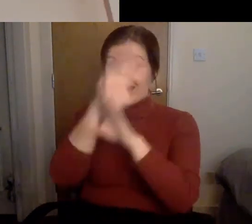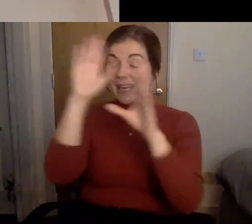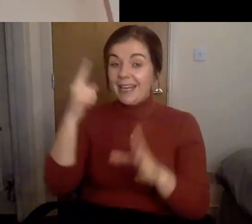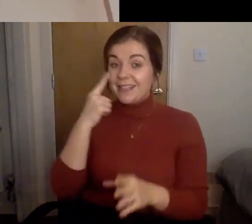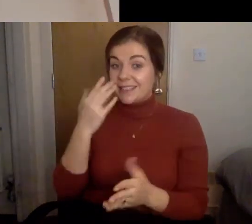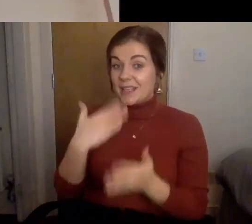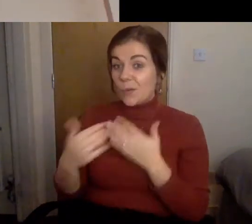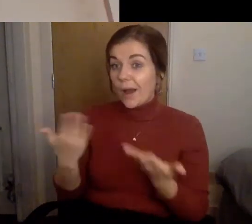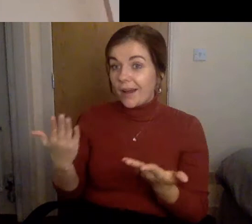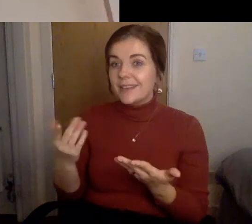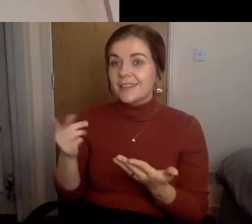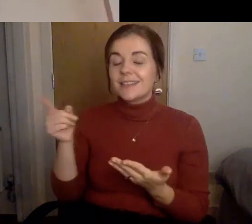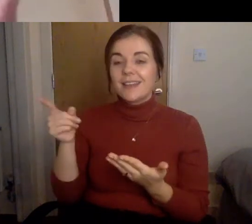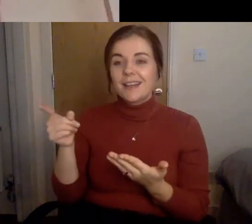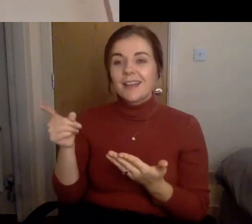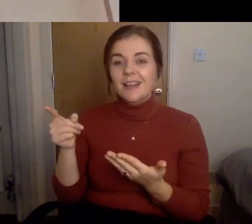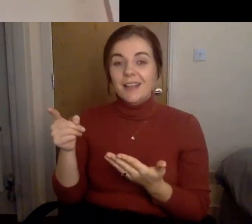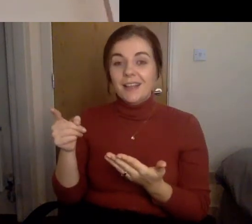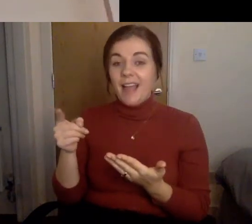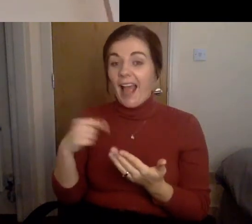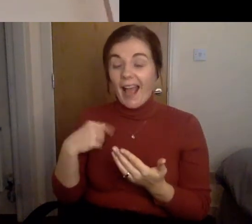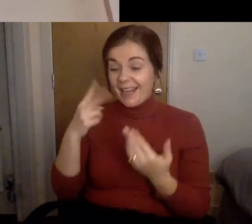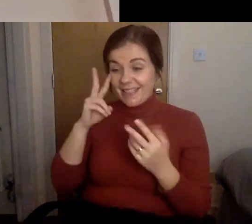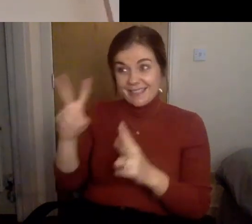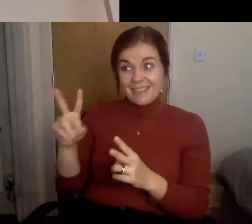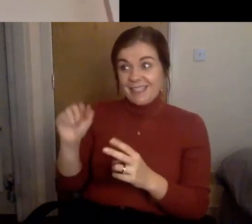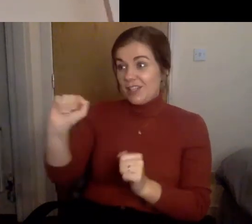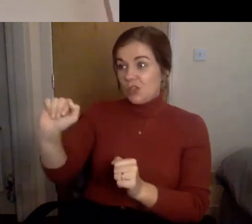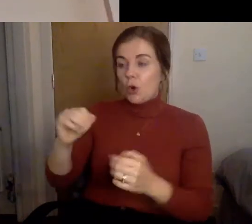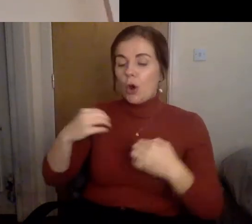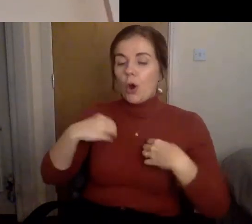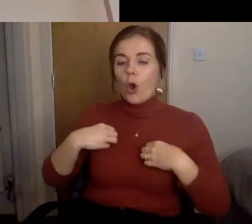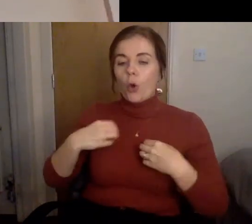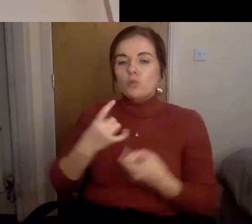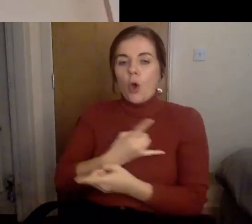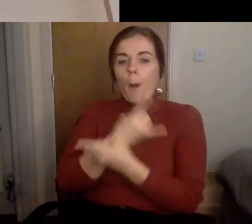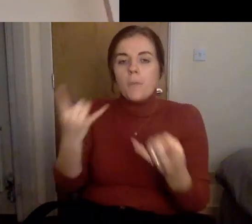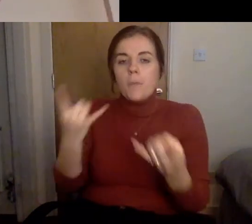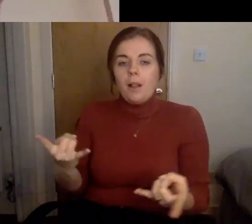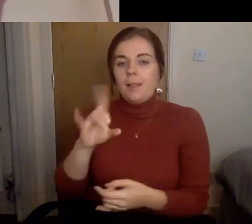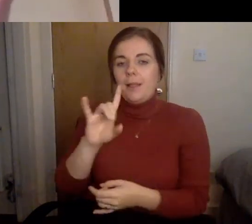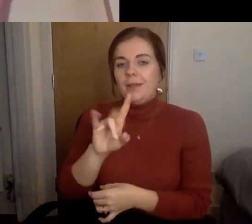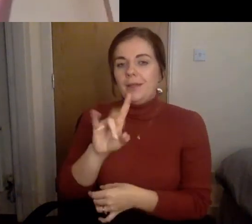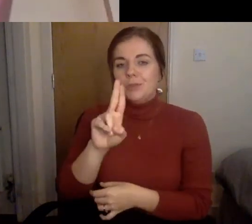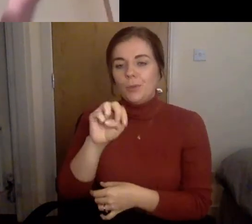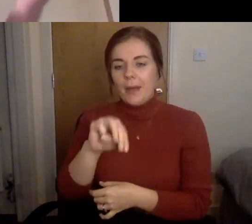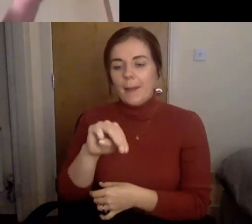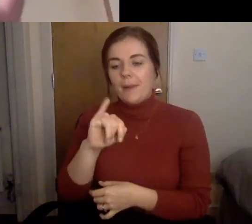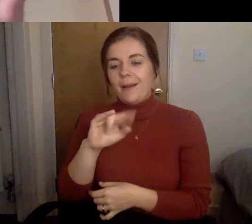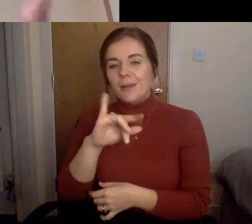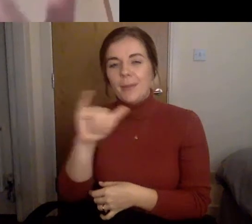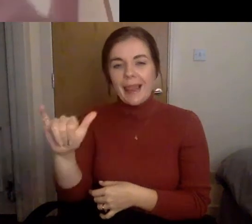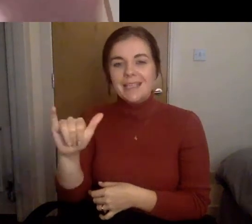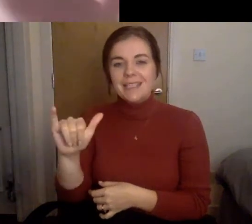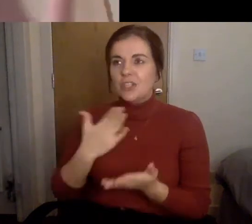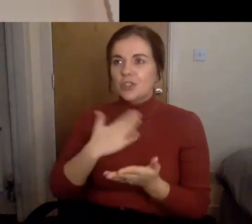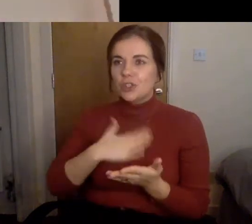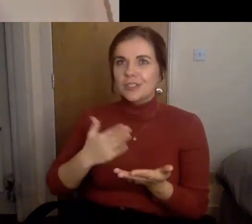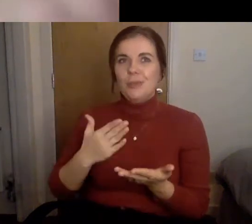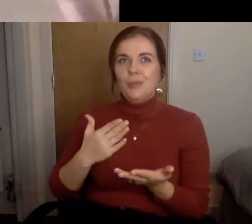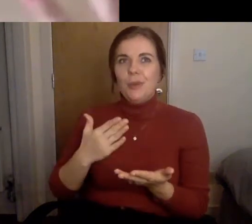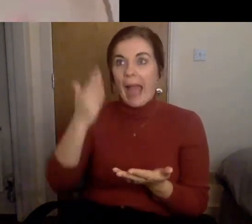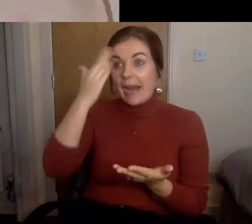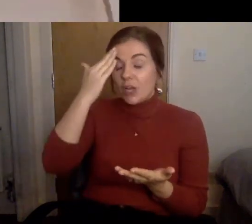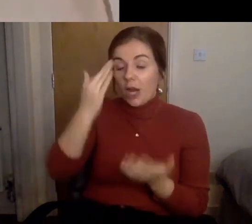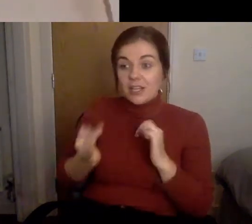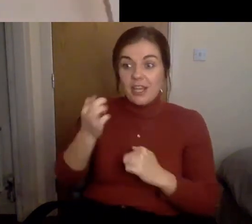number one, your humility, as teacher, even in that space, like that you're able to acknowledge even when I